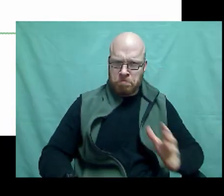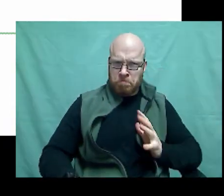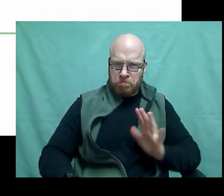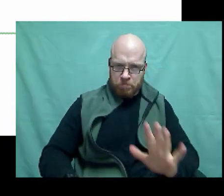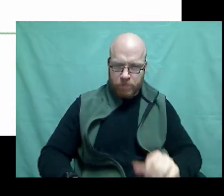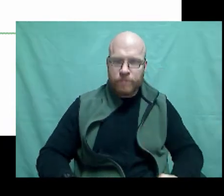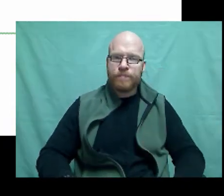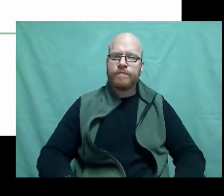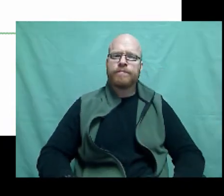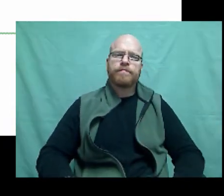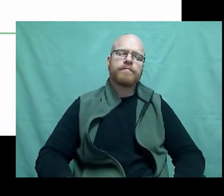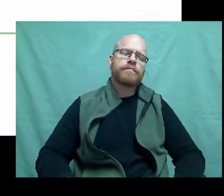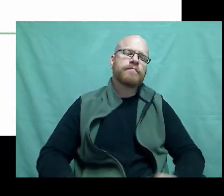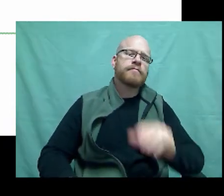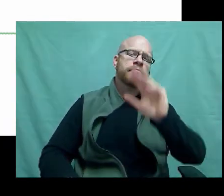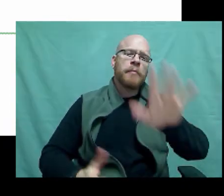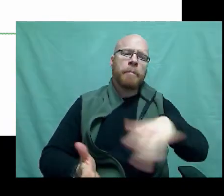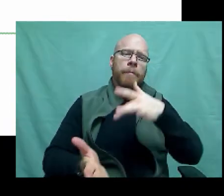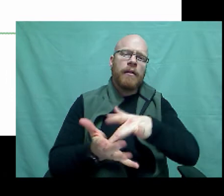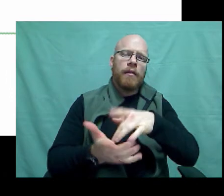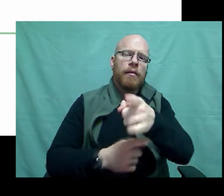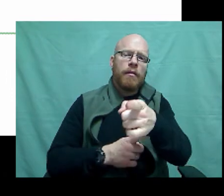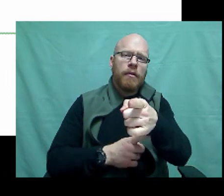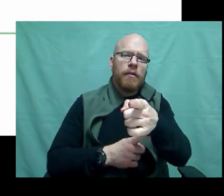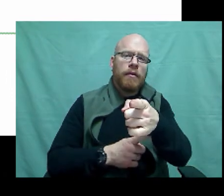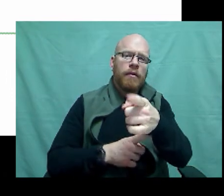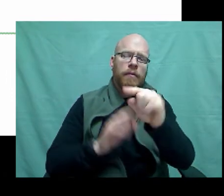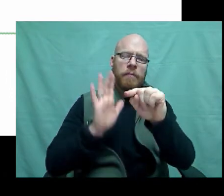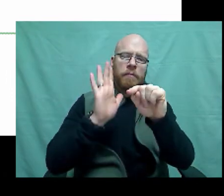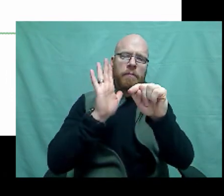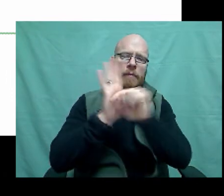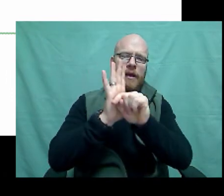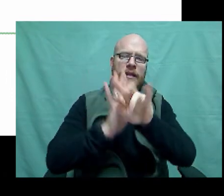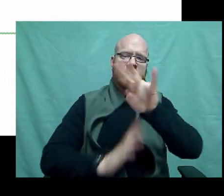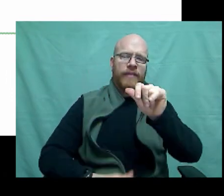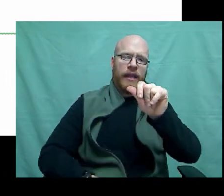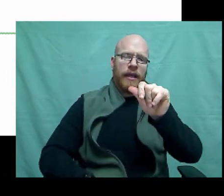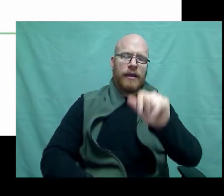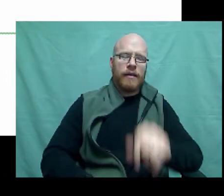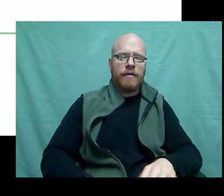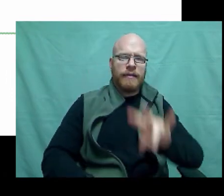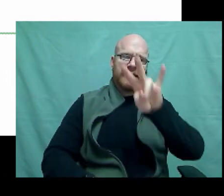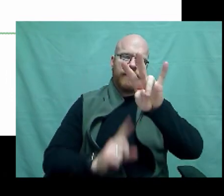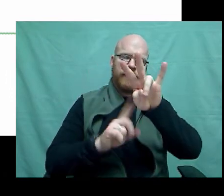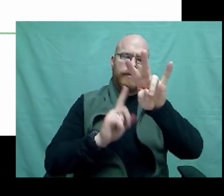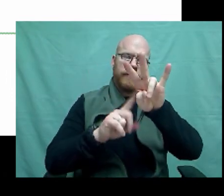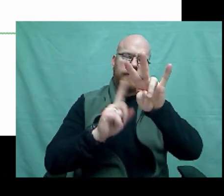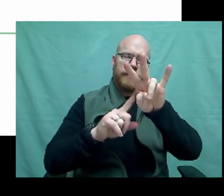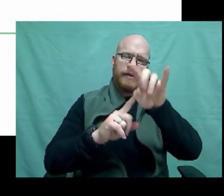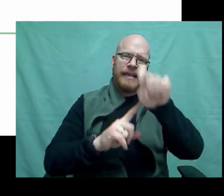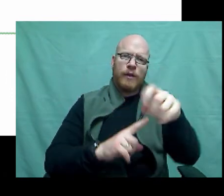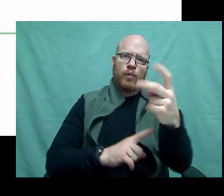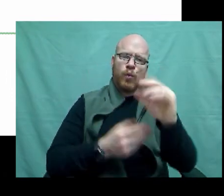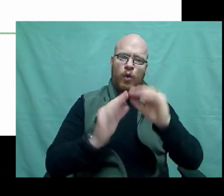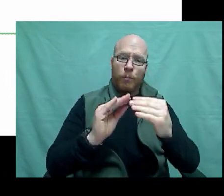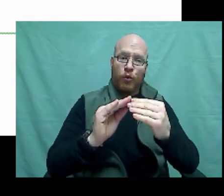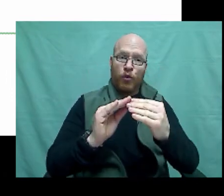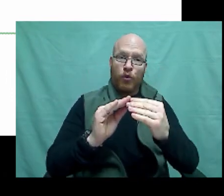Okay, that's fine. And now I'm looking at my middle term, my b term, negative 7a. Now